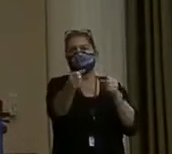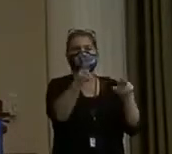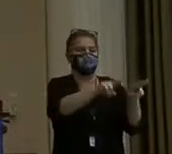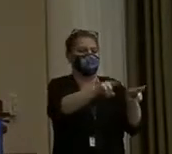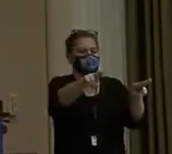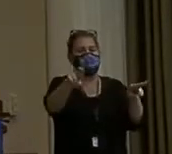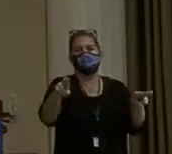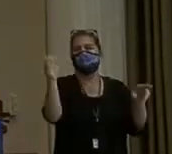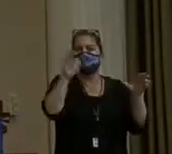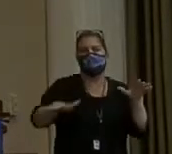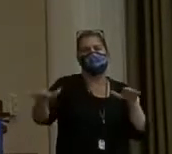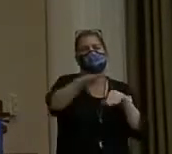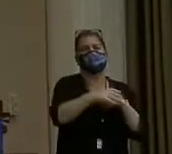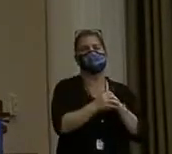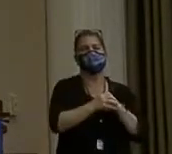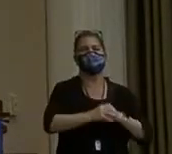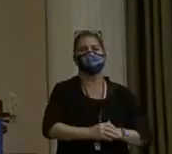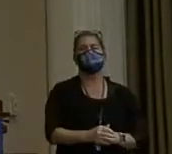hospital.